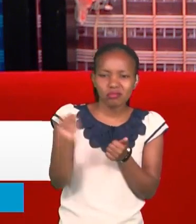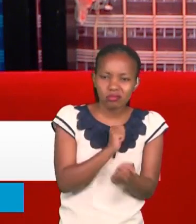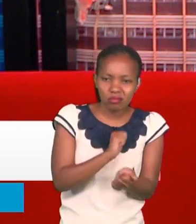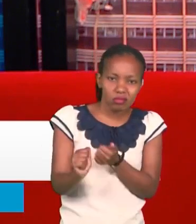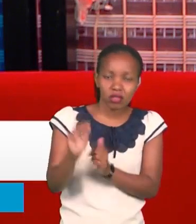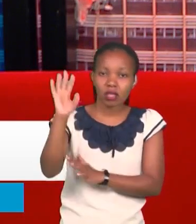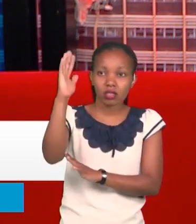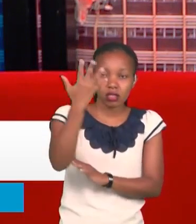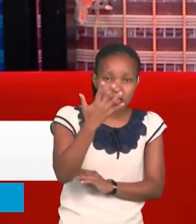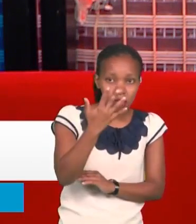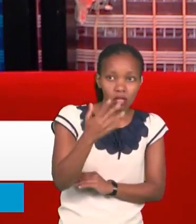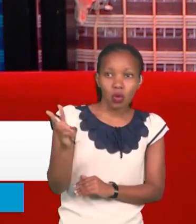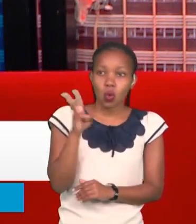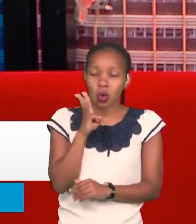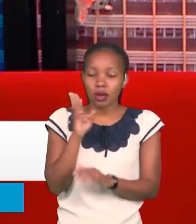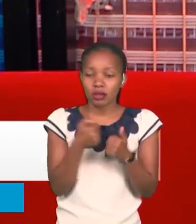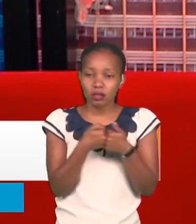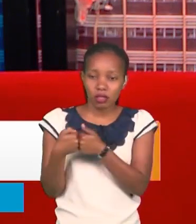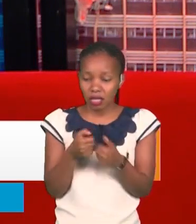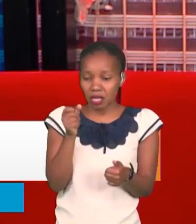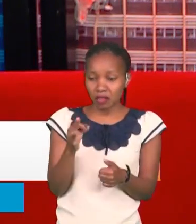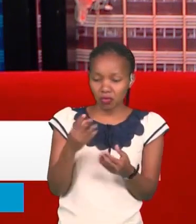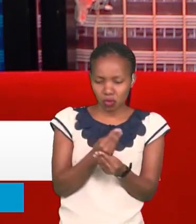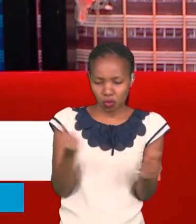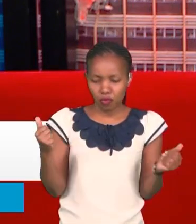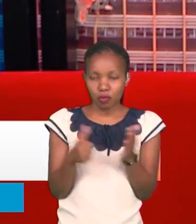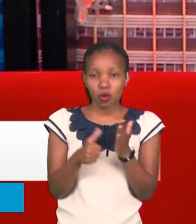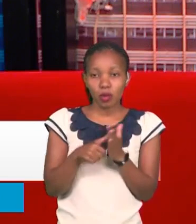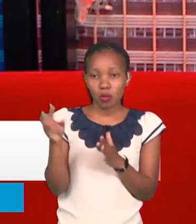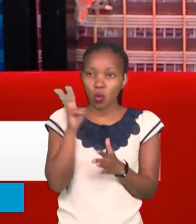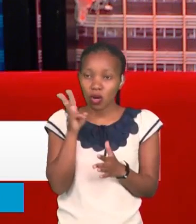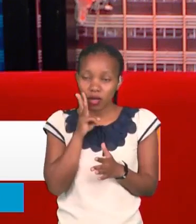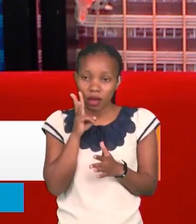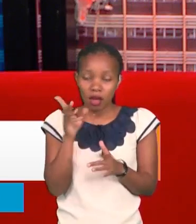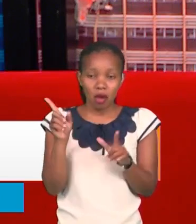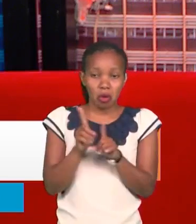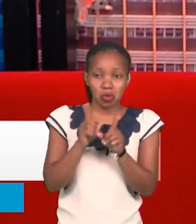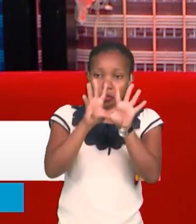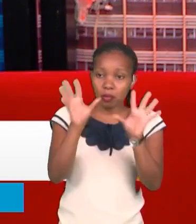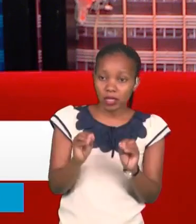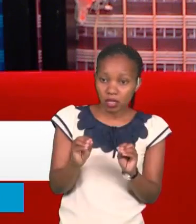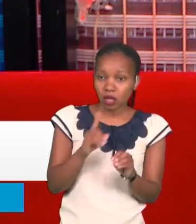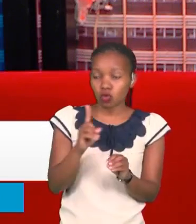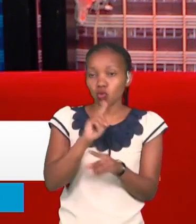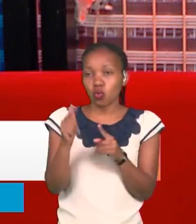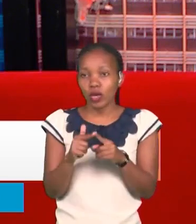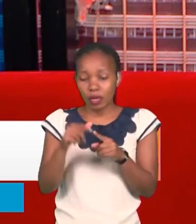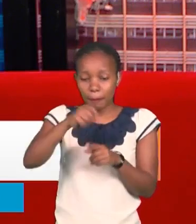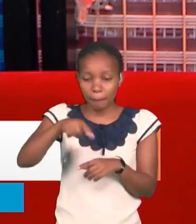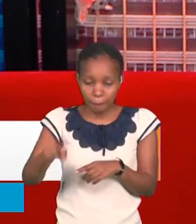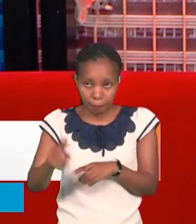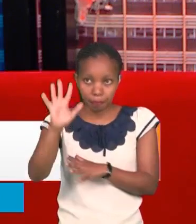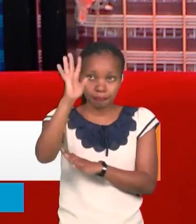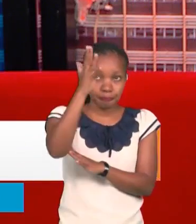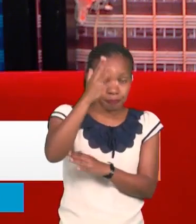And then water challenge. If that is sorted and it is budgeted for, even during our tree planting expedition,